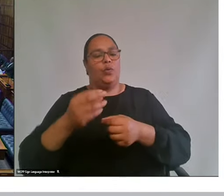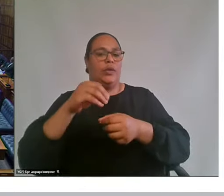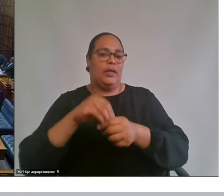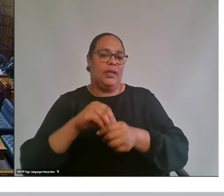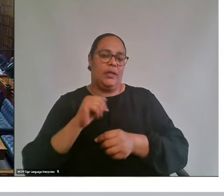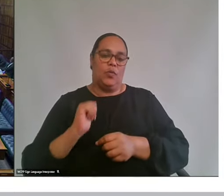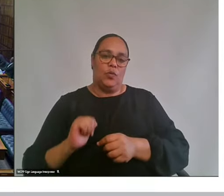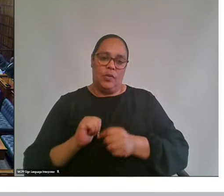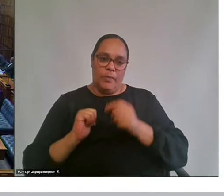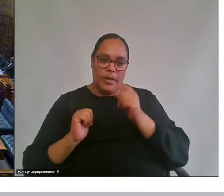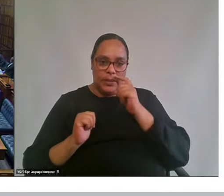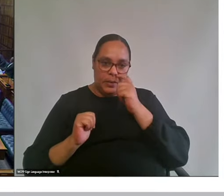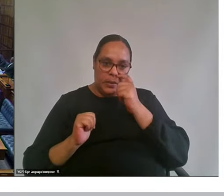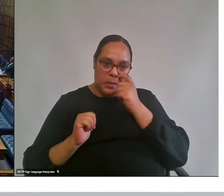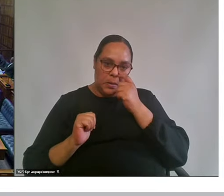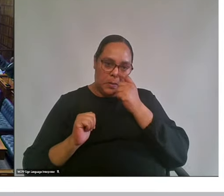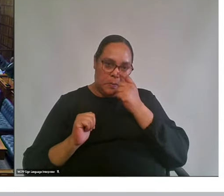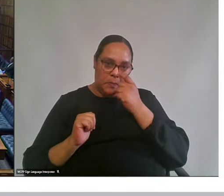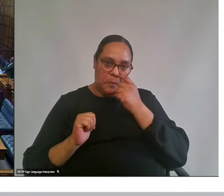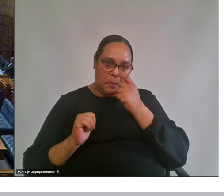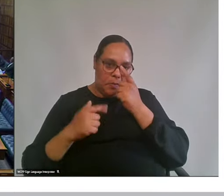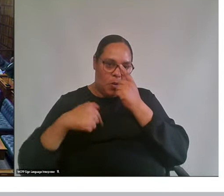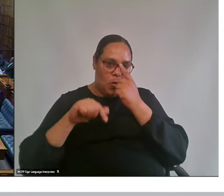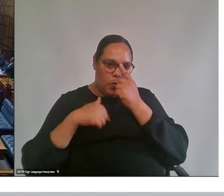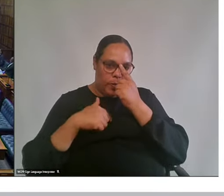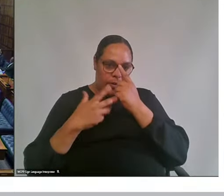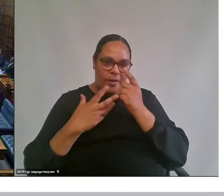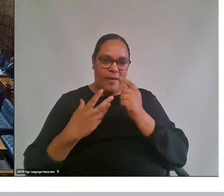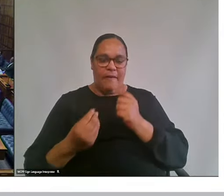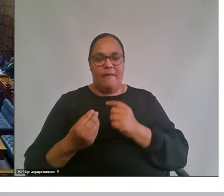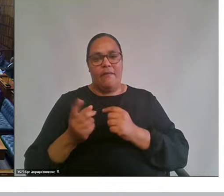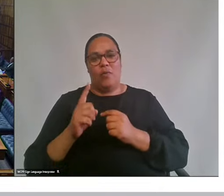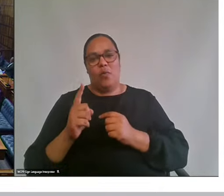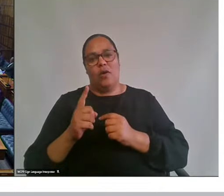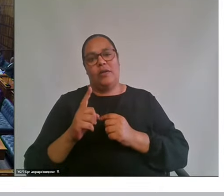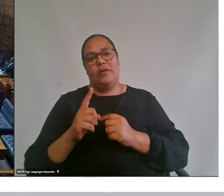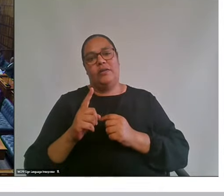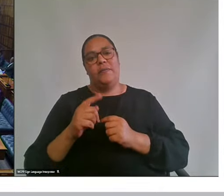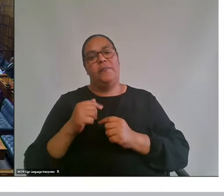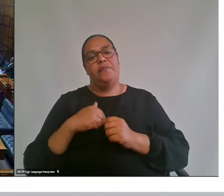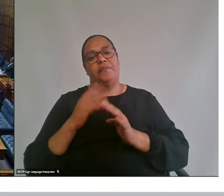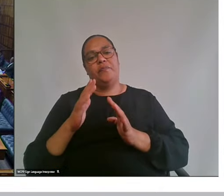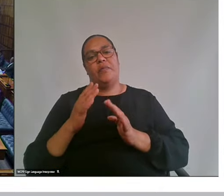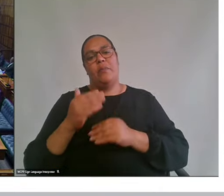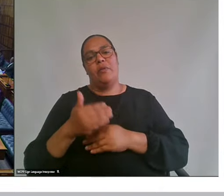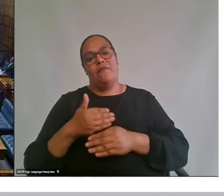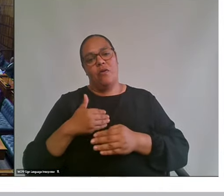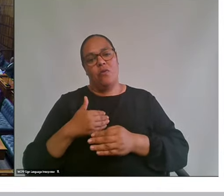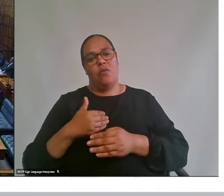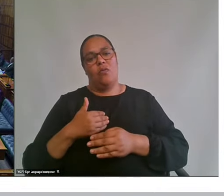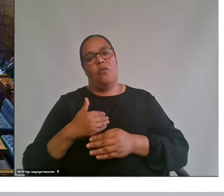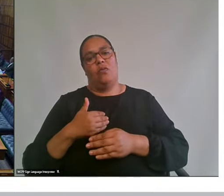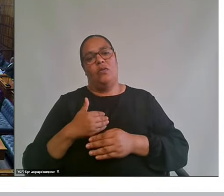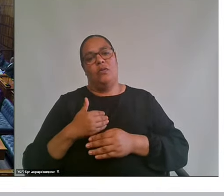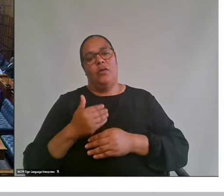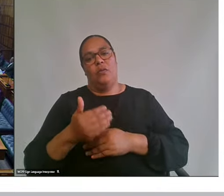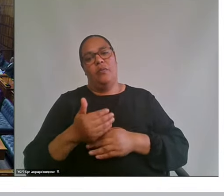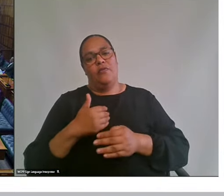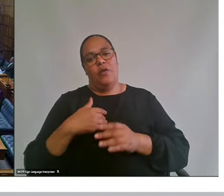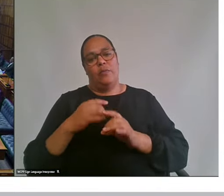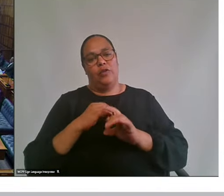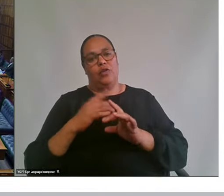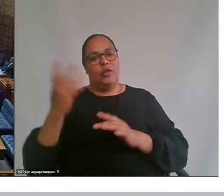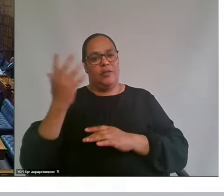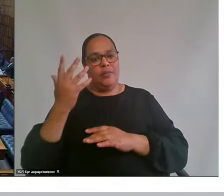in municipalities uh we have a in fact I just before um before I started